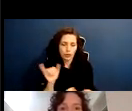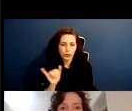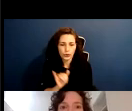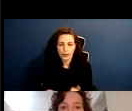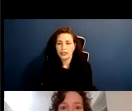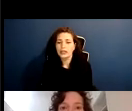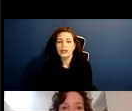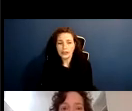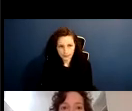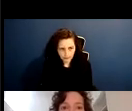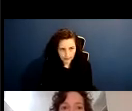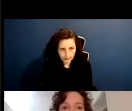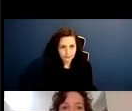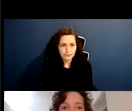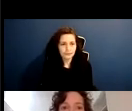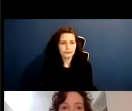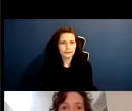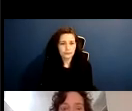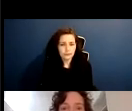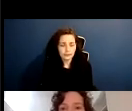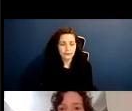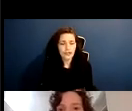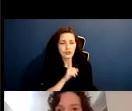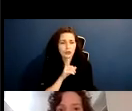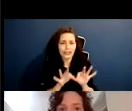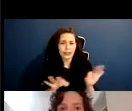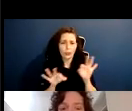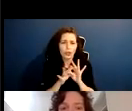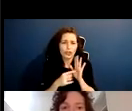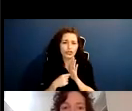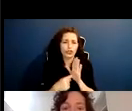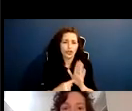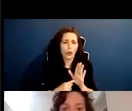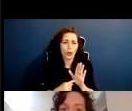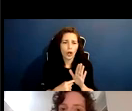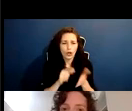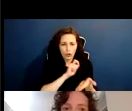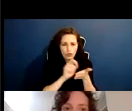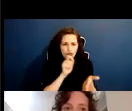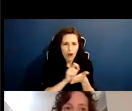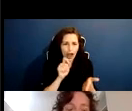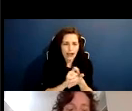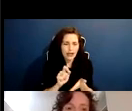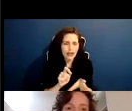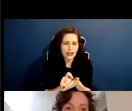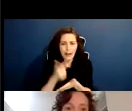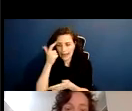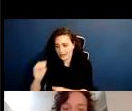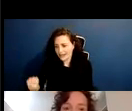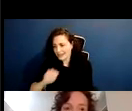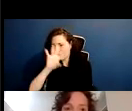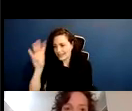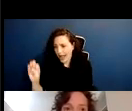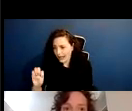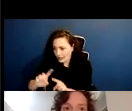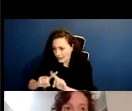To show the writing and styles are going to be different. And language is different, and we